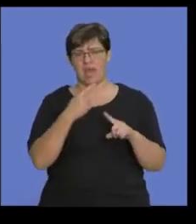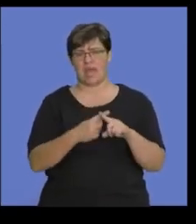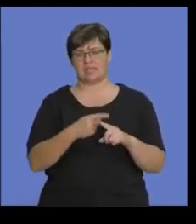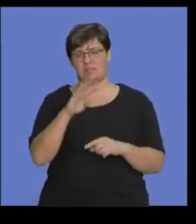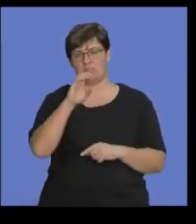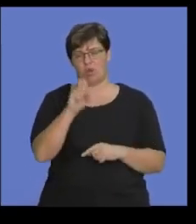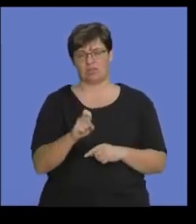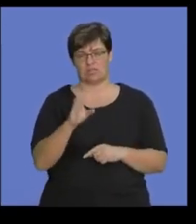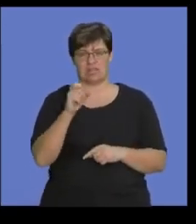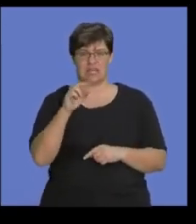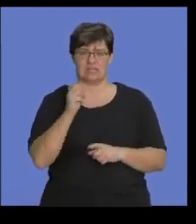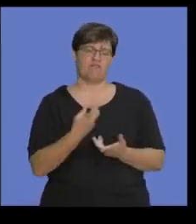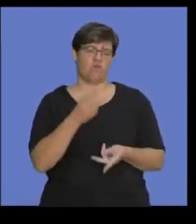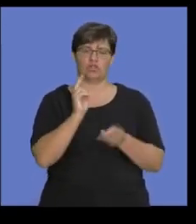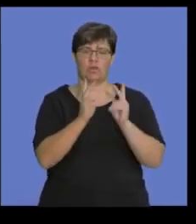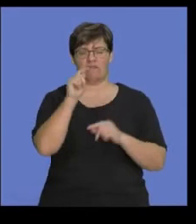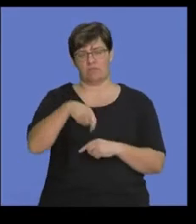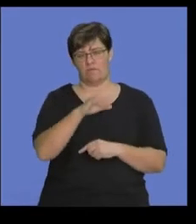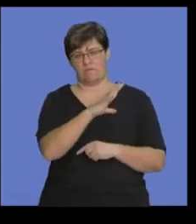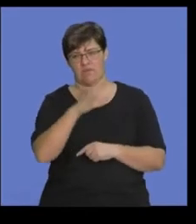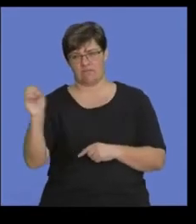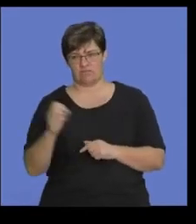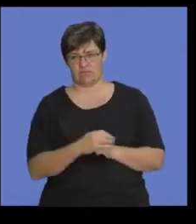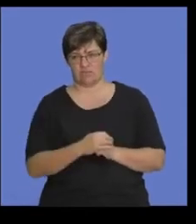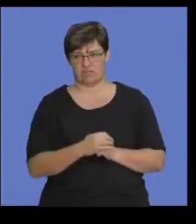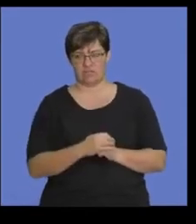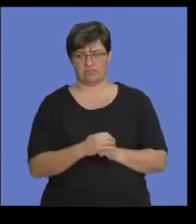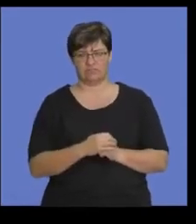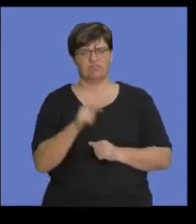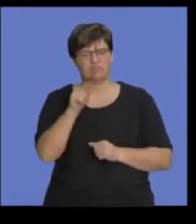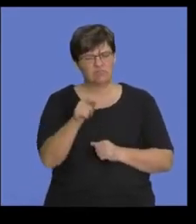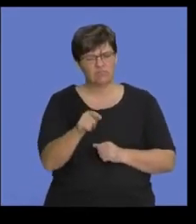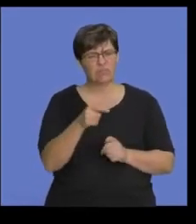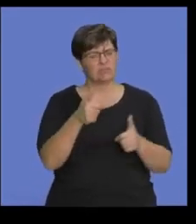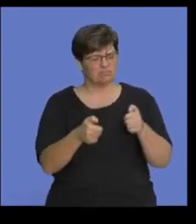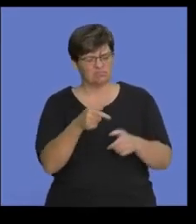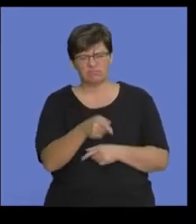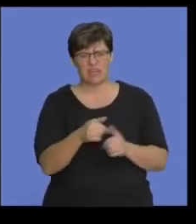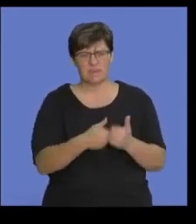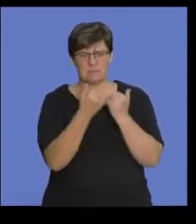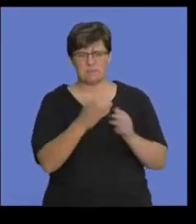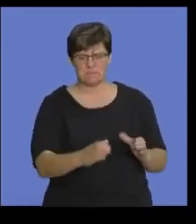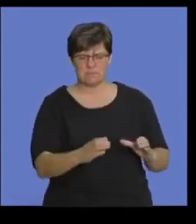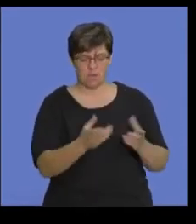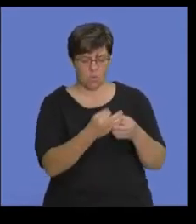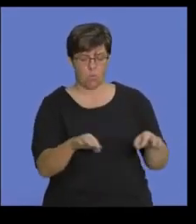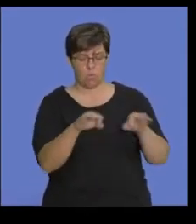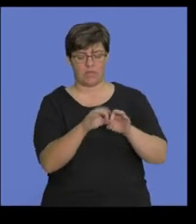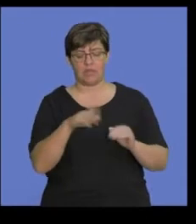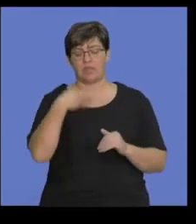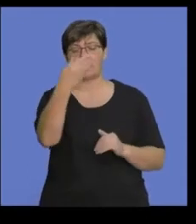an Xbox Series for 12,500. What will this console be